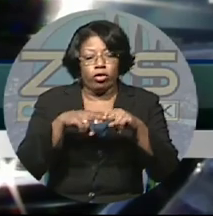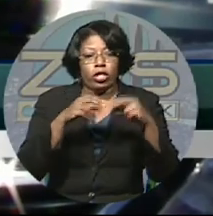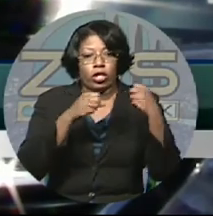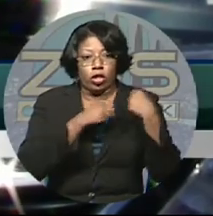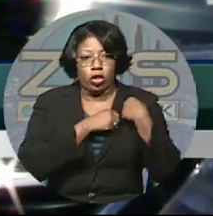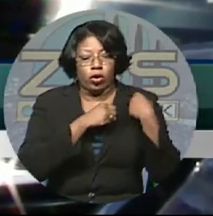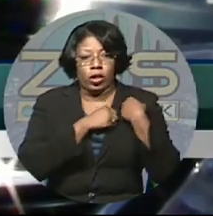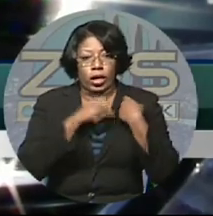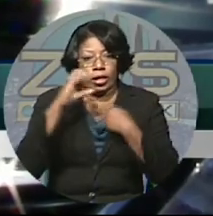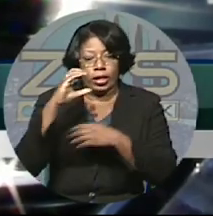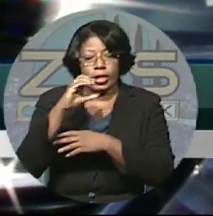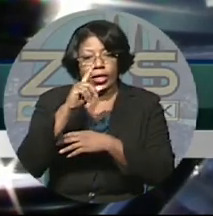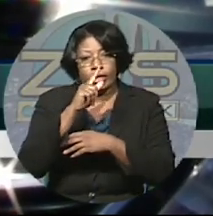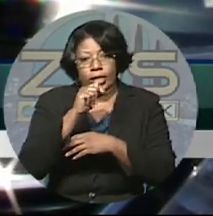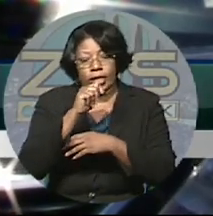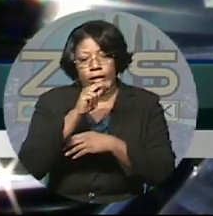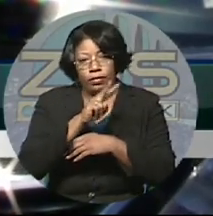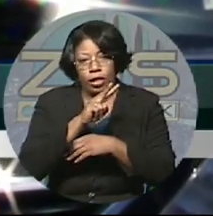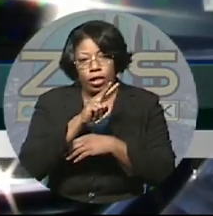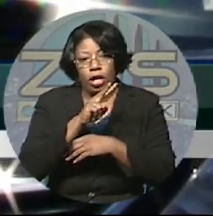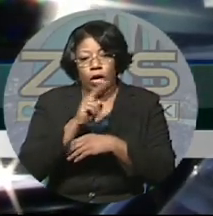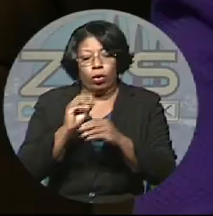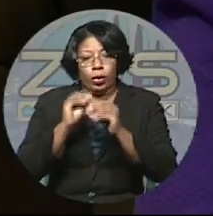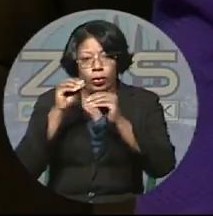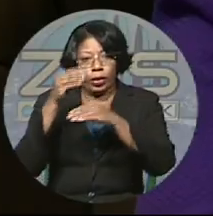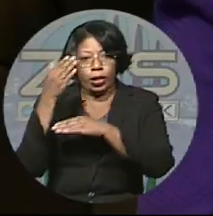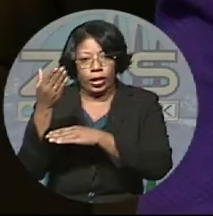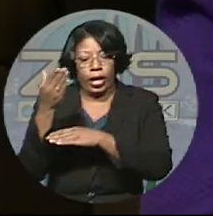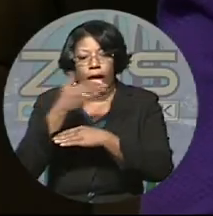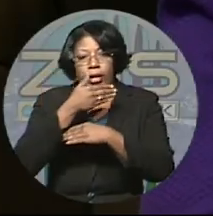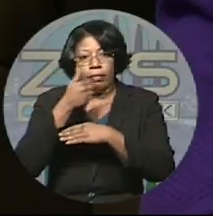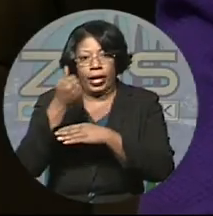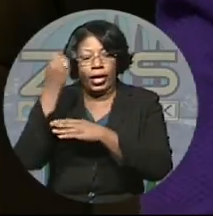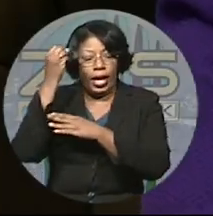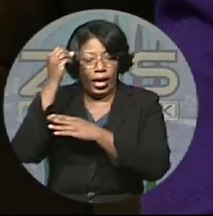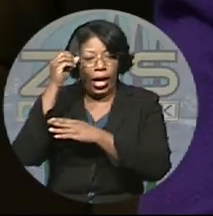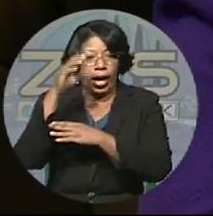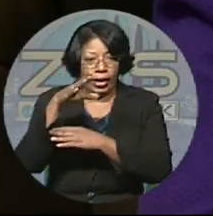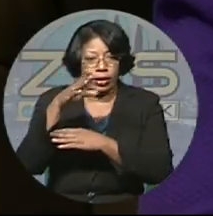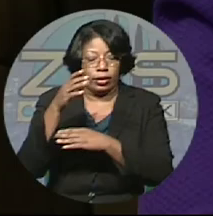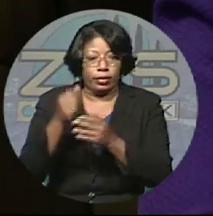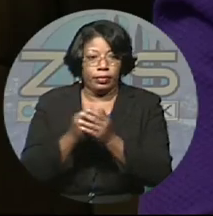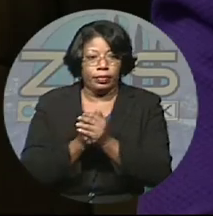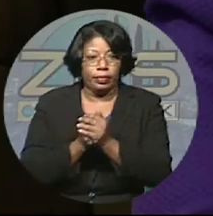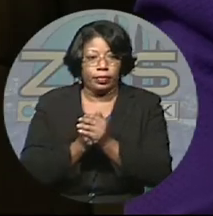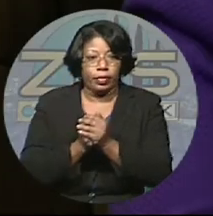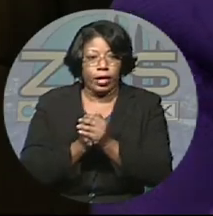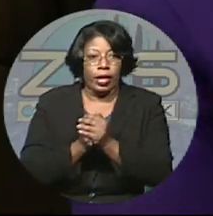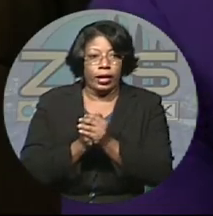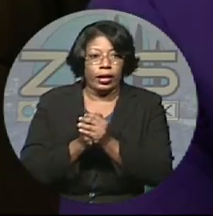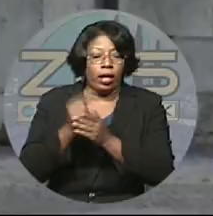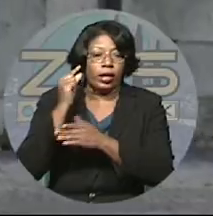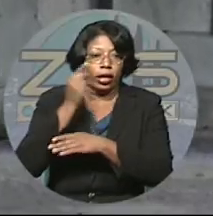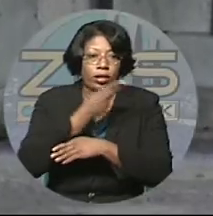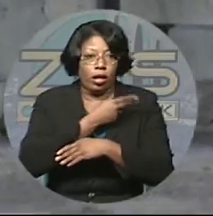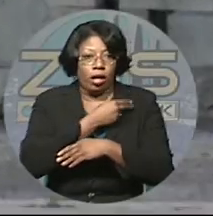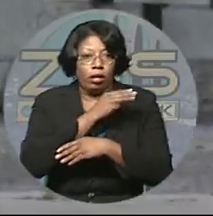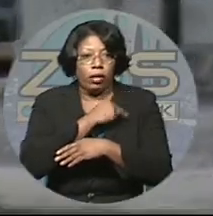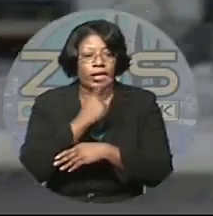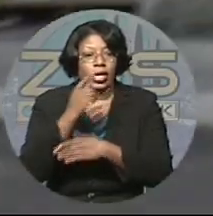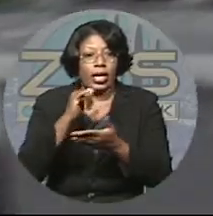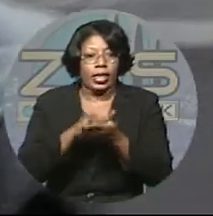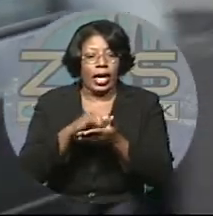circuit TV and signage will be installed and the lighting improved. Minister of Transport and Aviation, the Honorable Glenys Hannah-Martin,